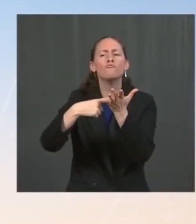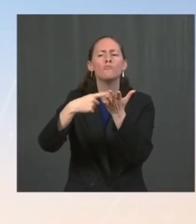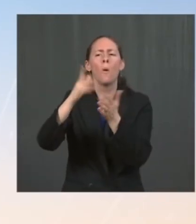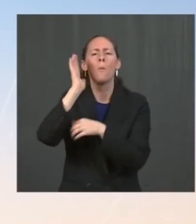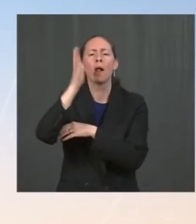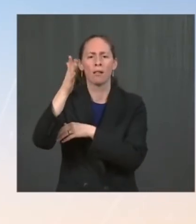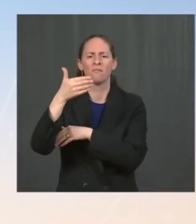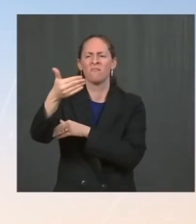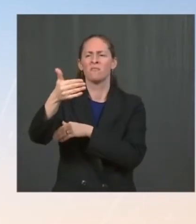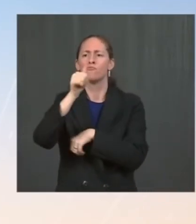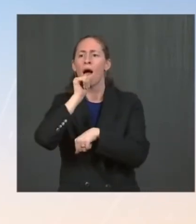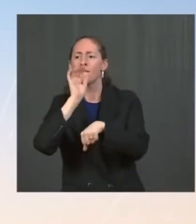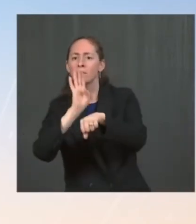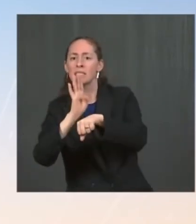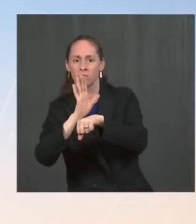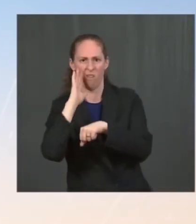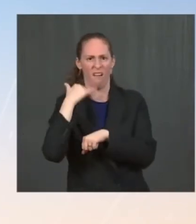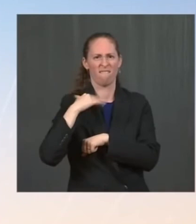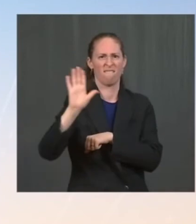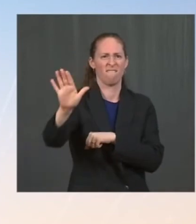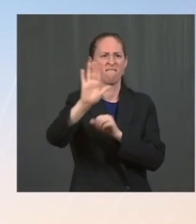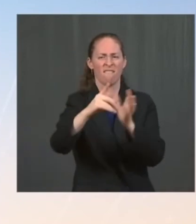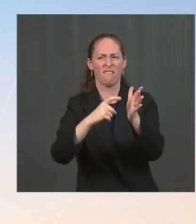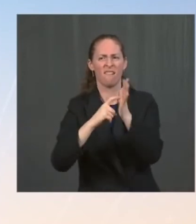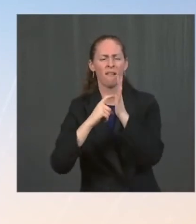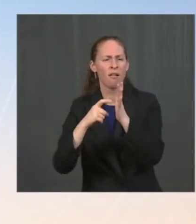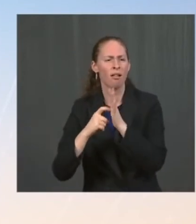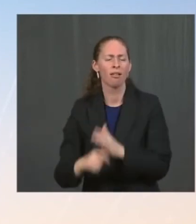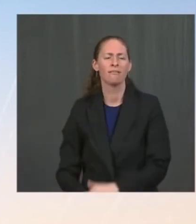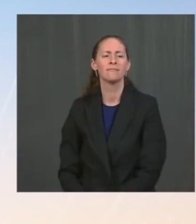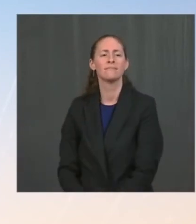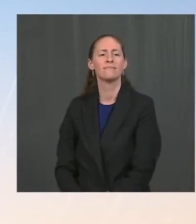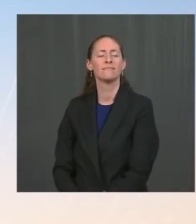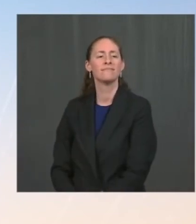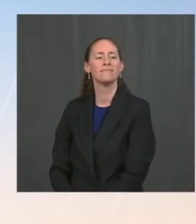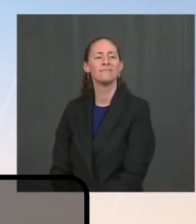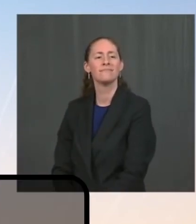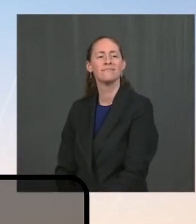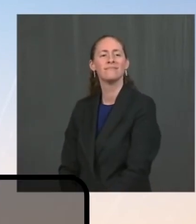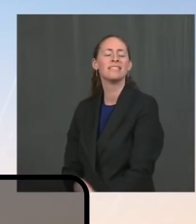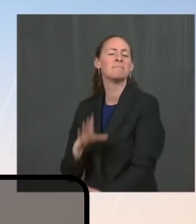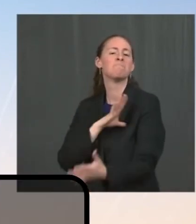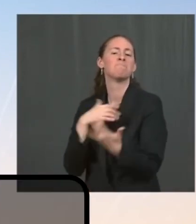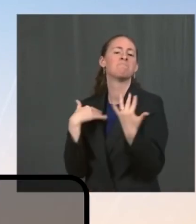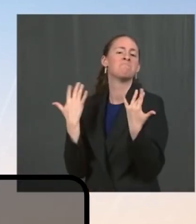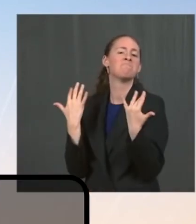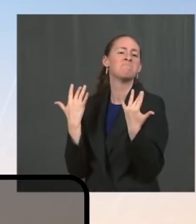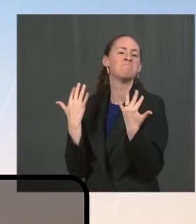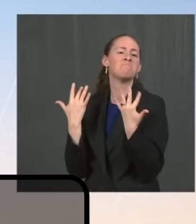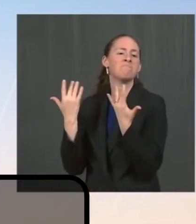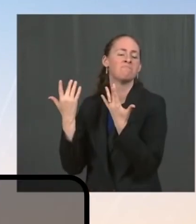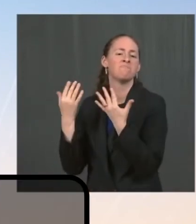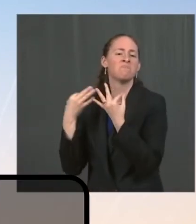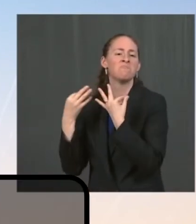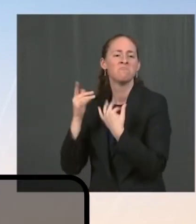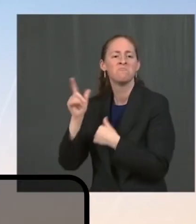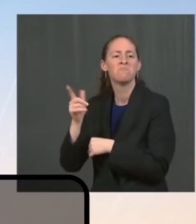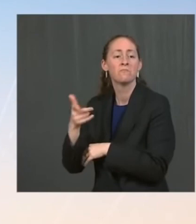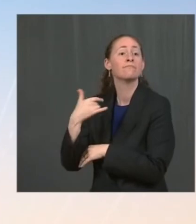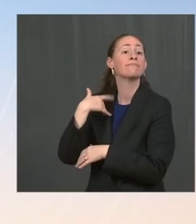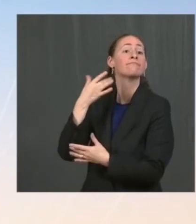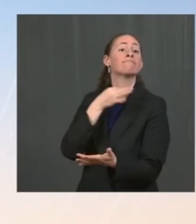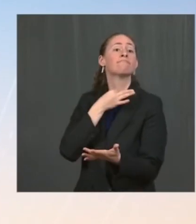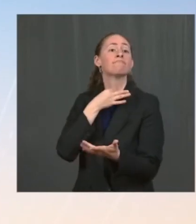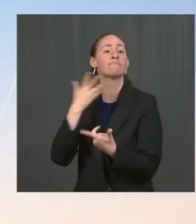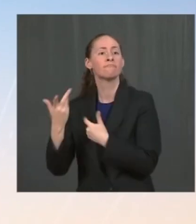was asked by Jeff earlier, disciplinary action could include termination, correct? Correct. Hopefully it doesn't come to